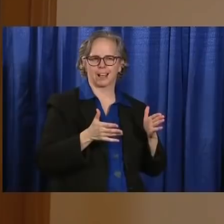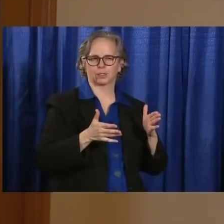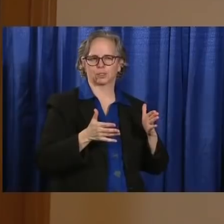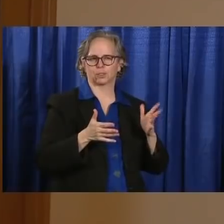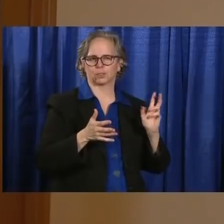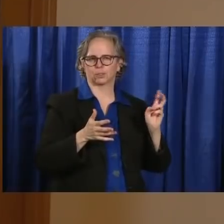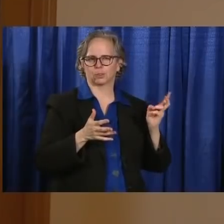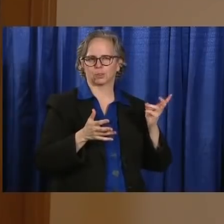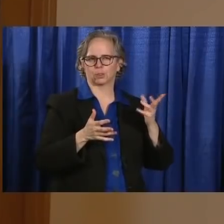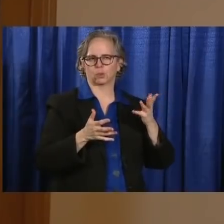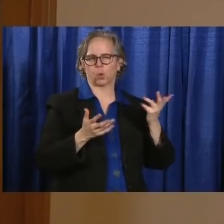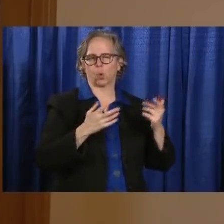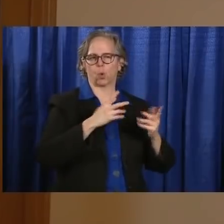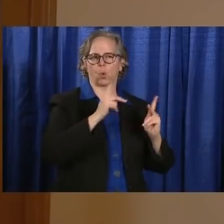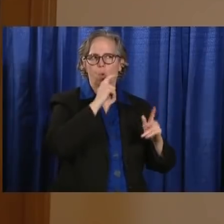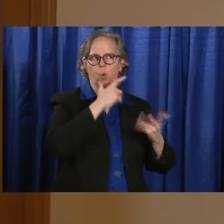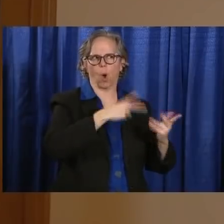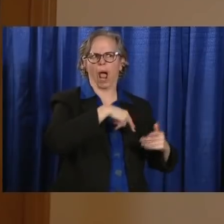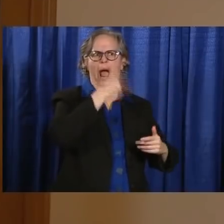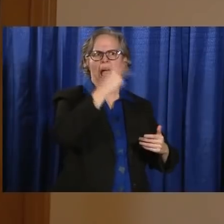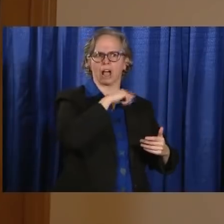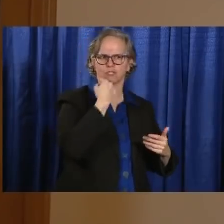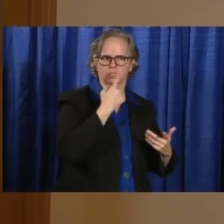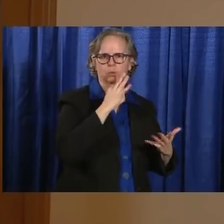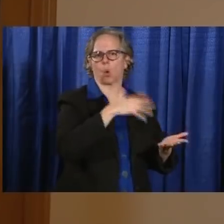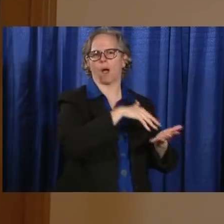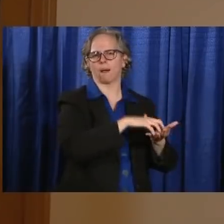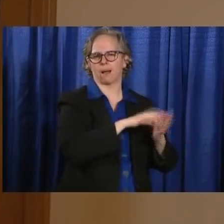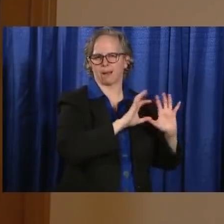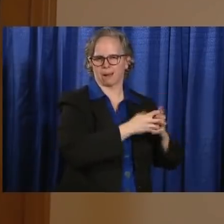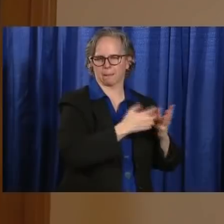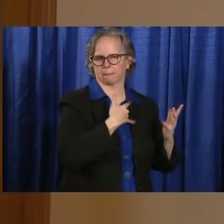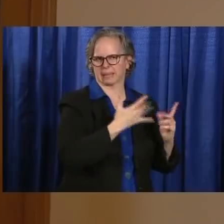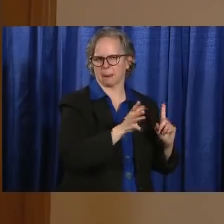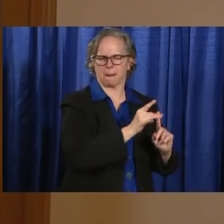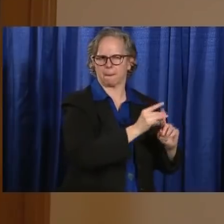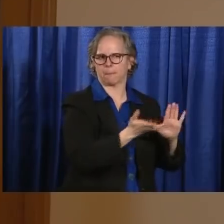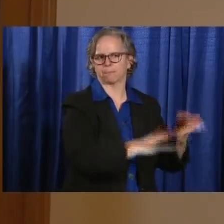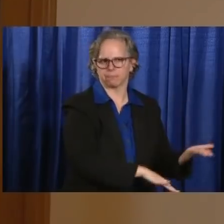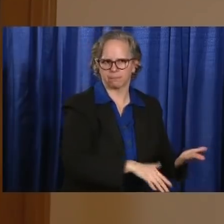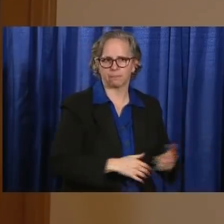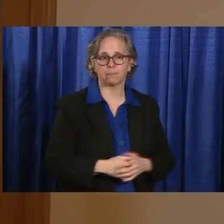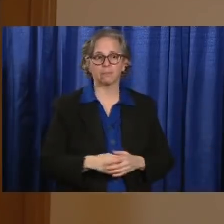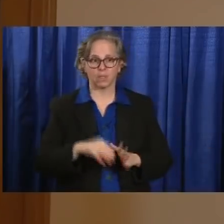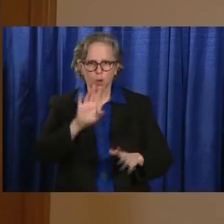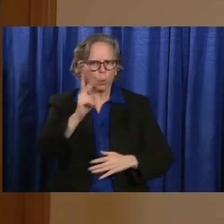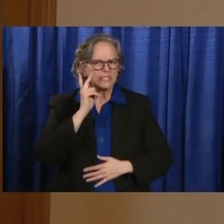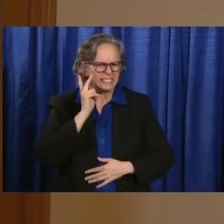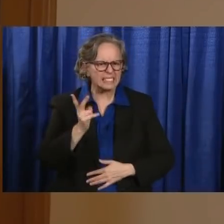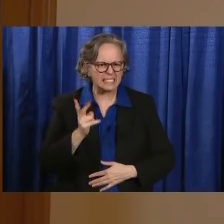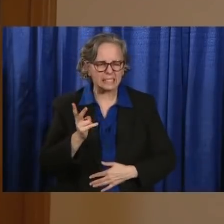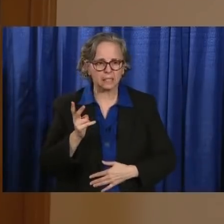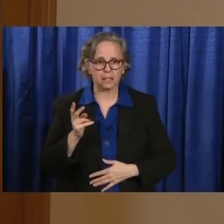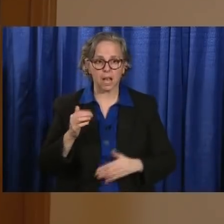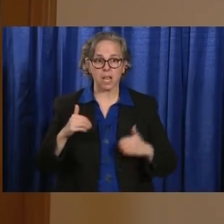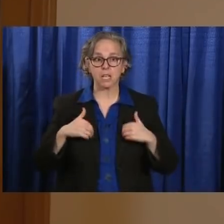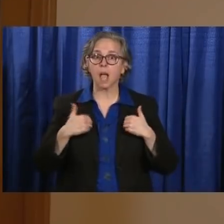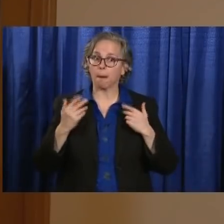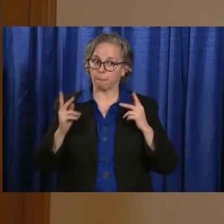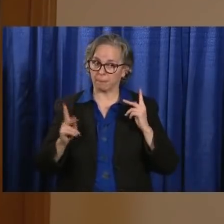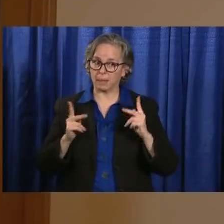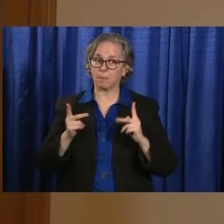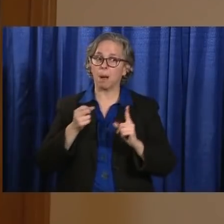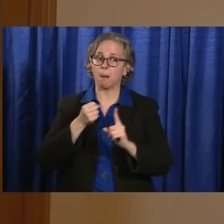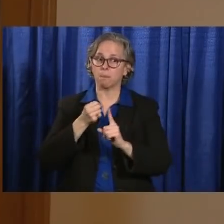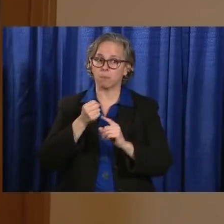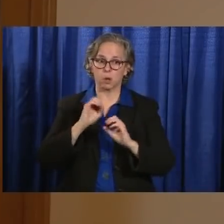But I do want to point out, we are seeing some of the deaths in younger people and people who did not have